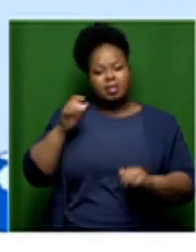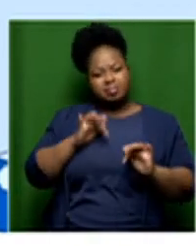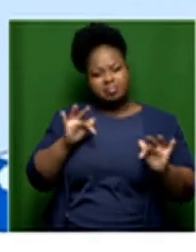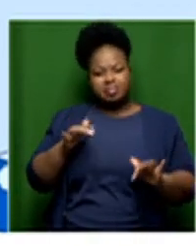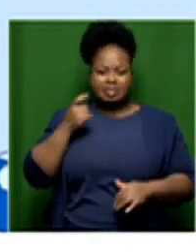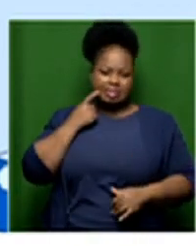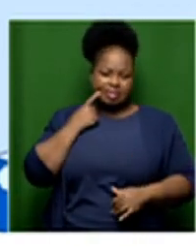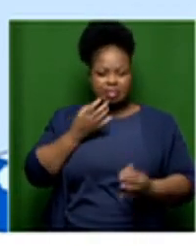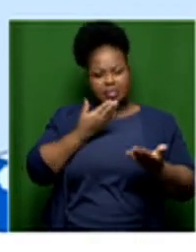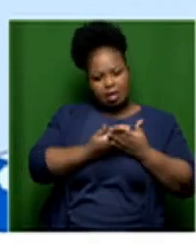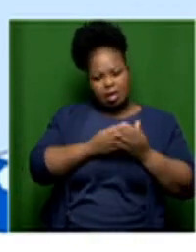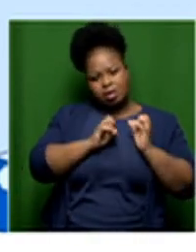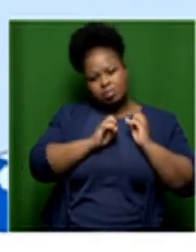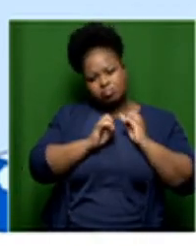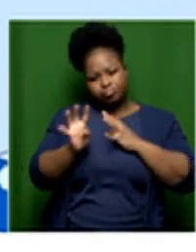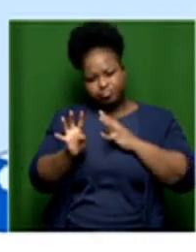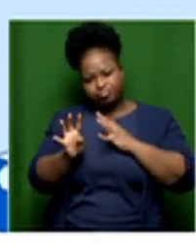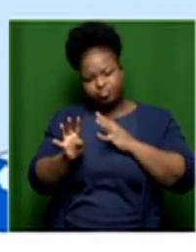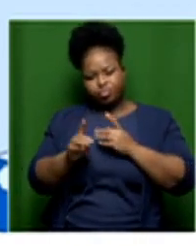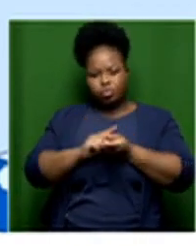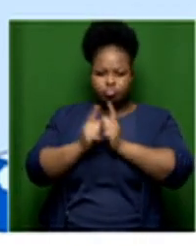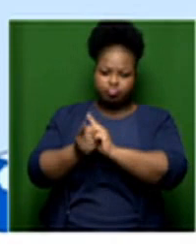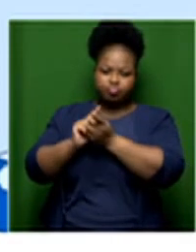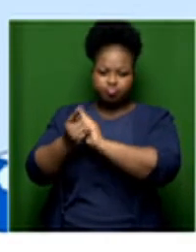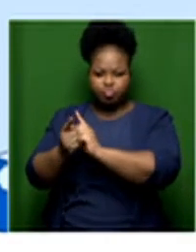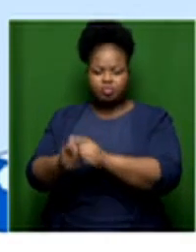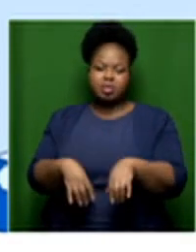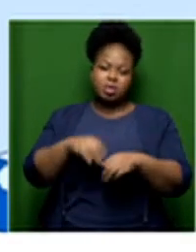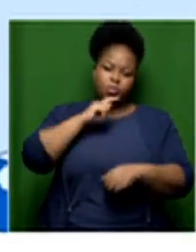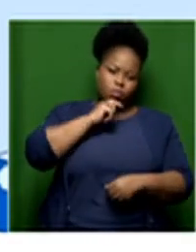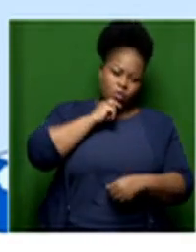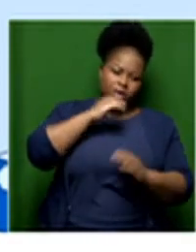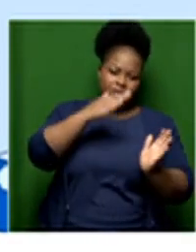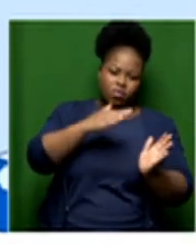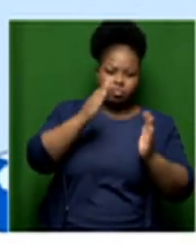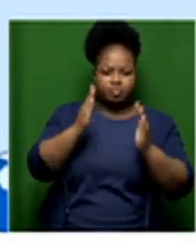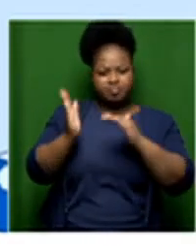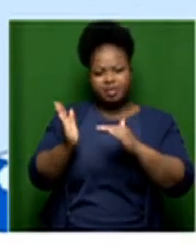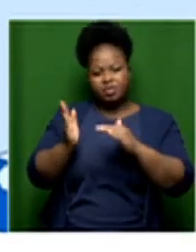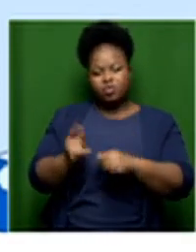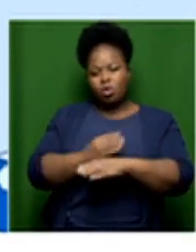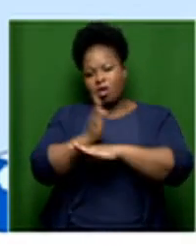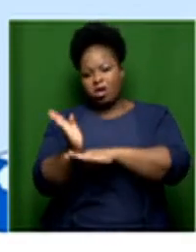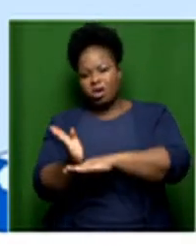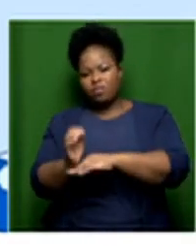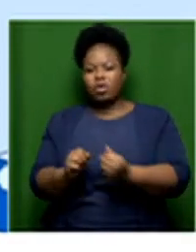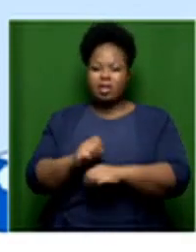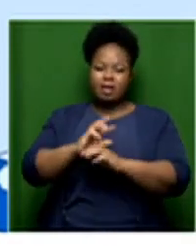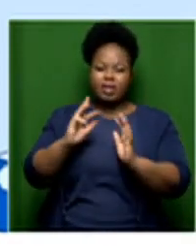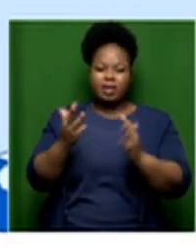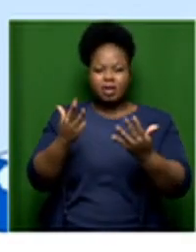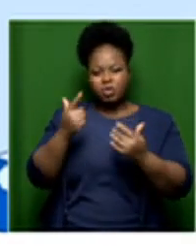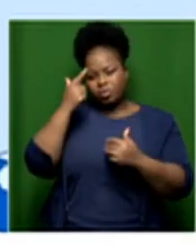their time, they can take turns and vote in the morning, and there won't be a need to vote beyond 1900